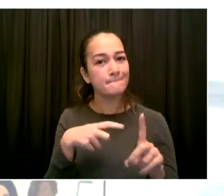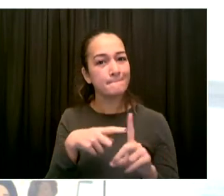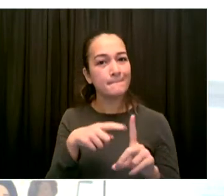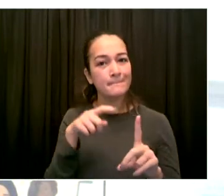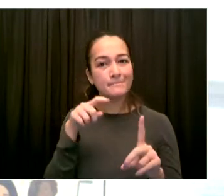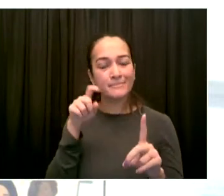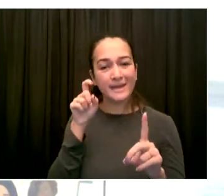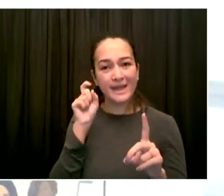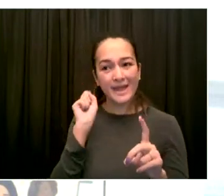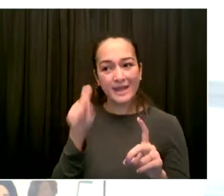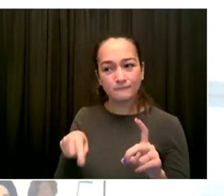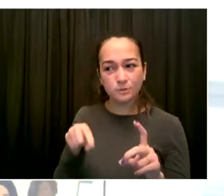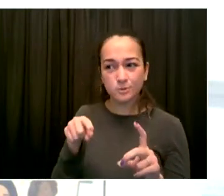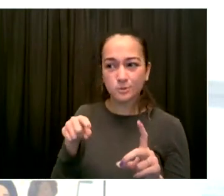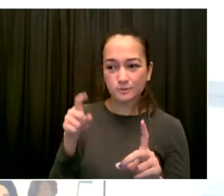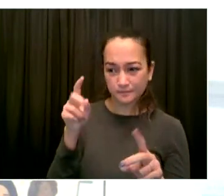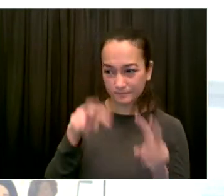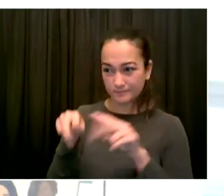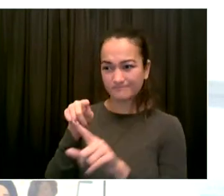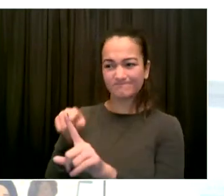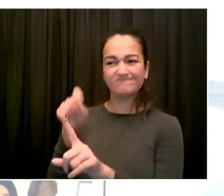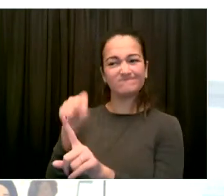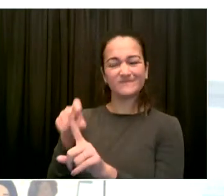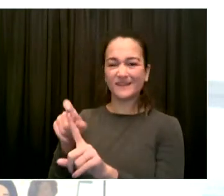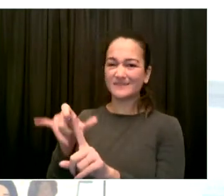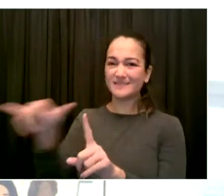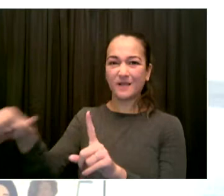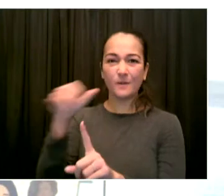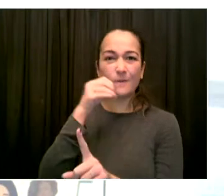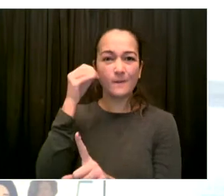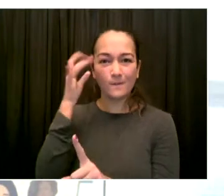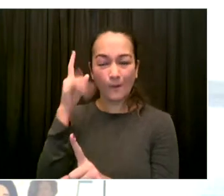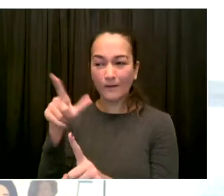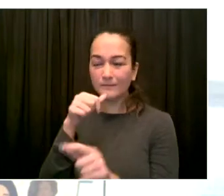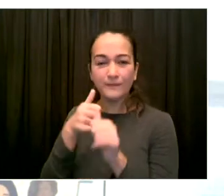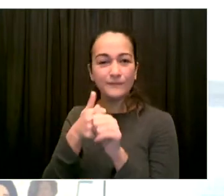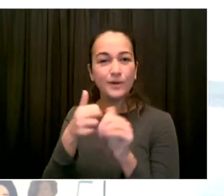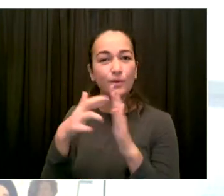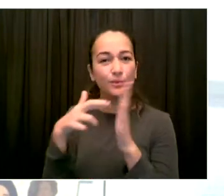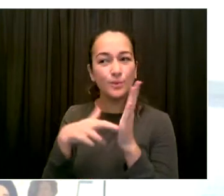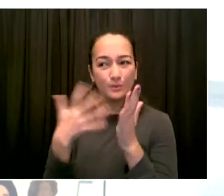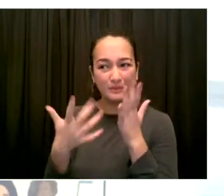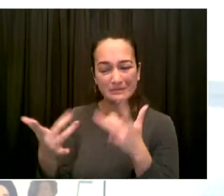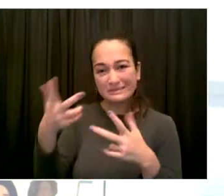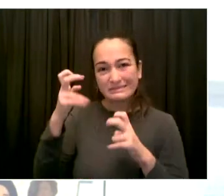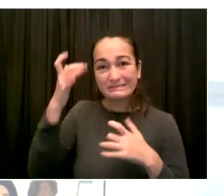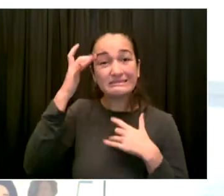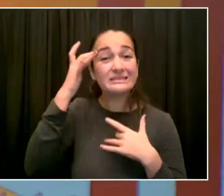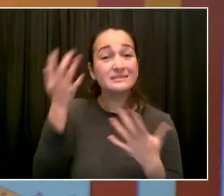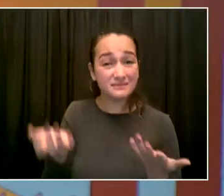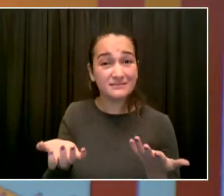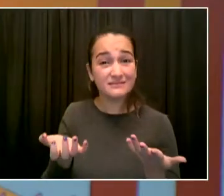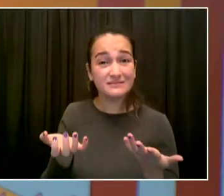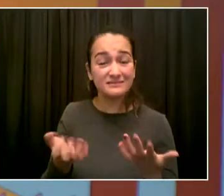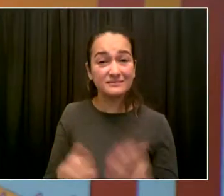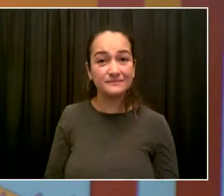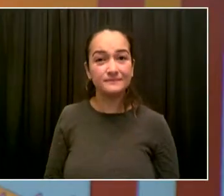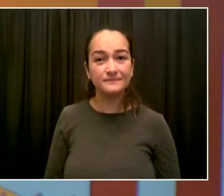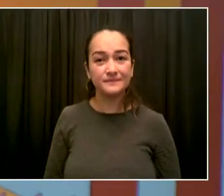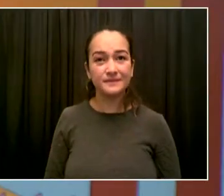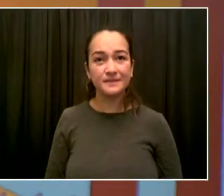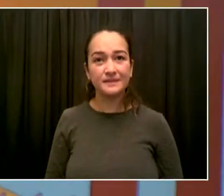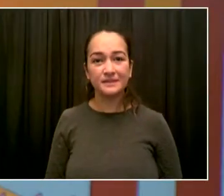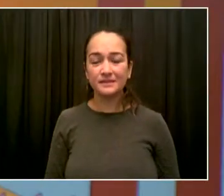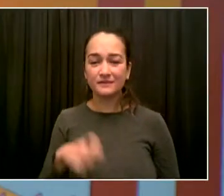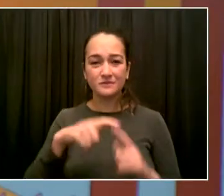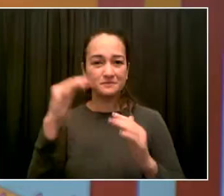that, that kids remain in school when it is safe for them to do so. Thank you. Dr. Katz. I would just add